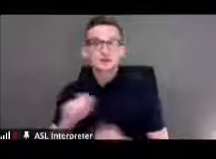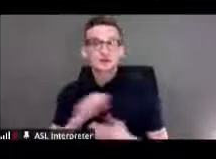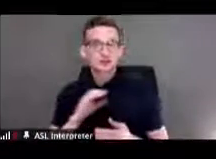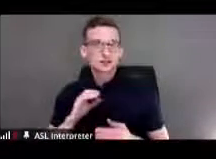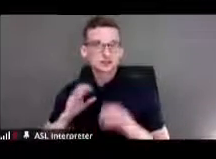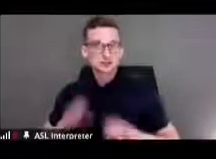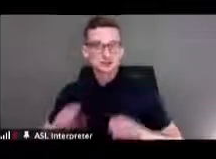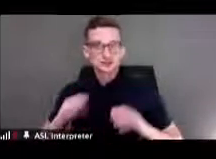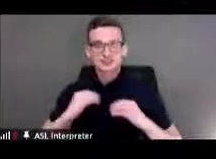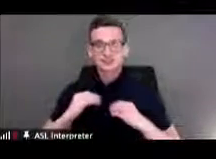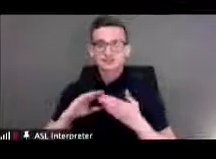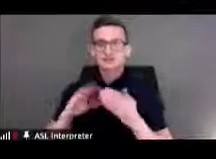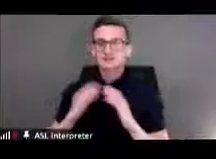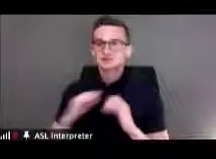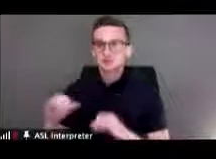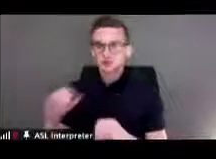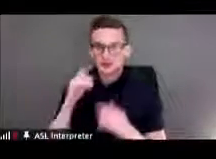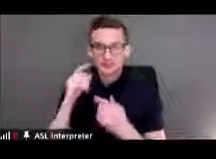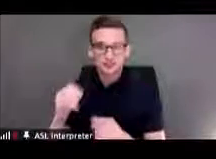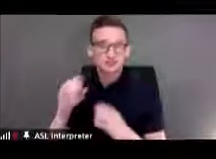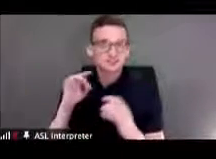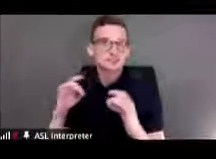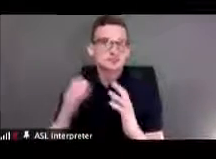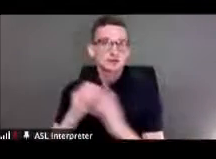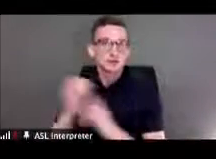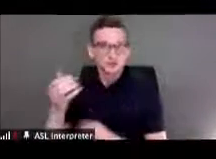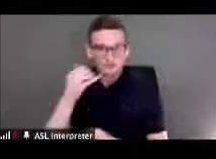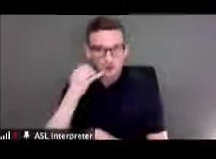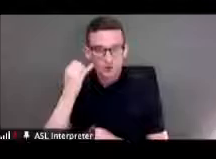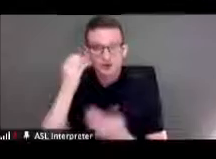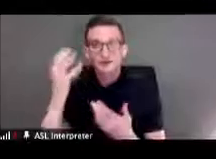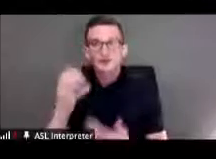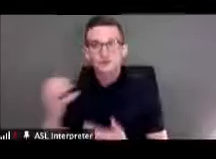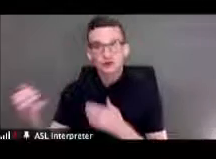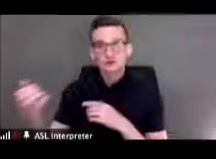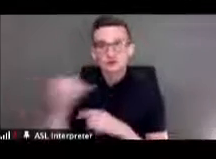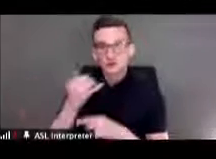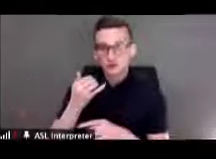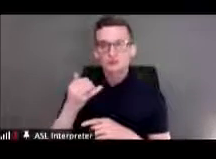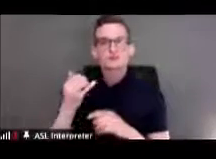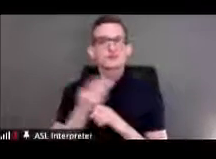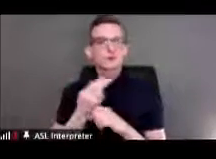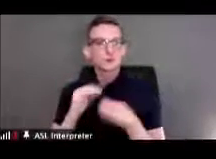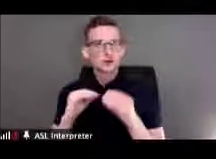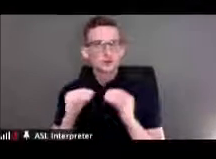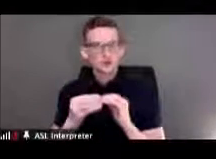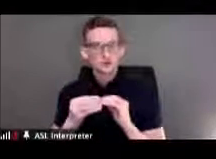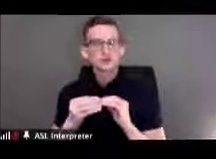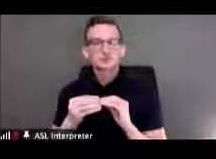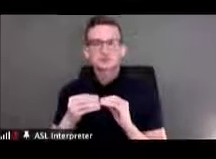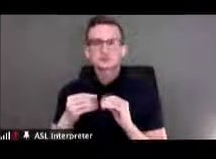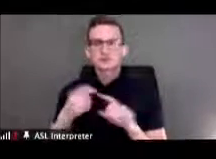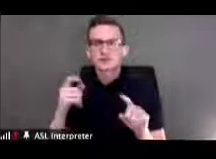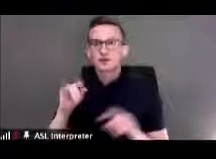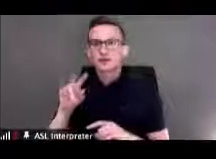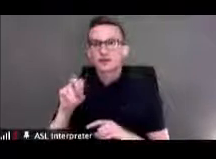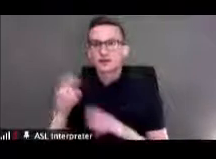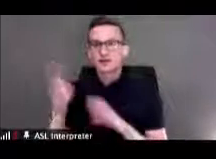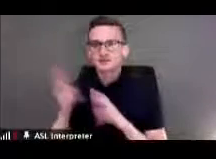by phone. To call in, dial the telephone number provided on the live stream feed. It is